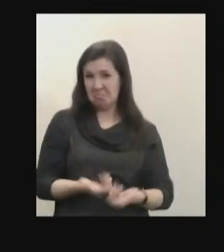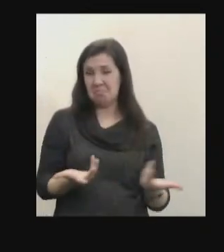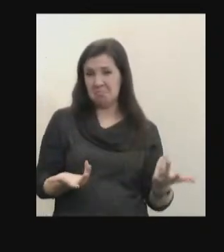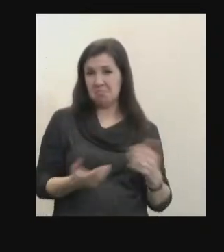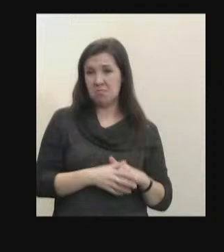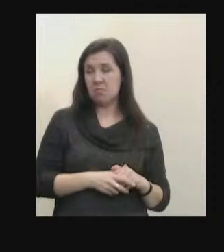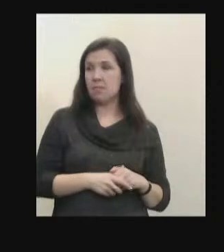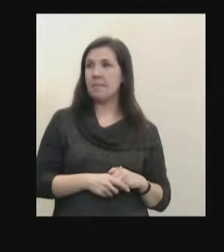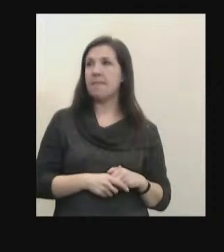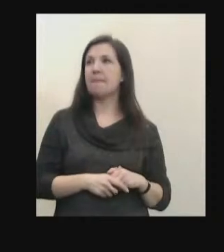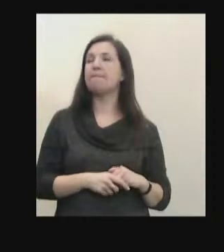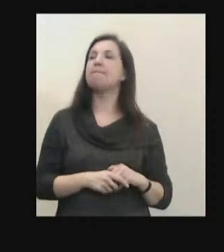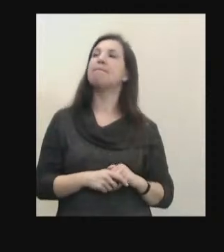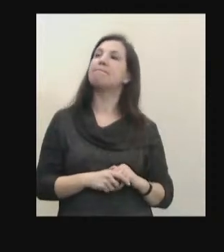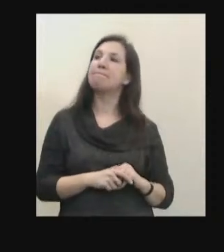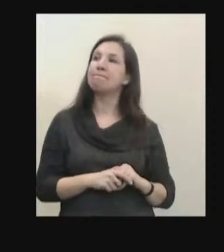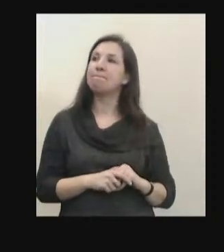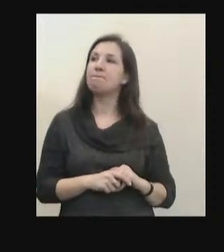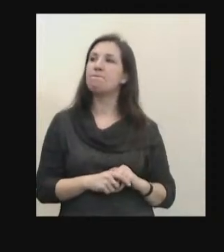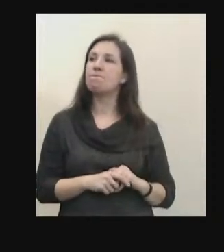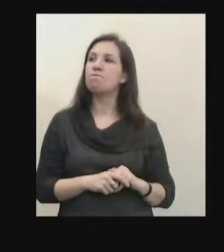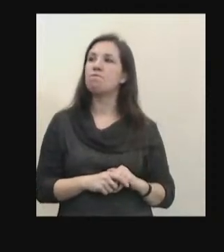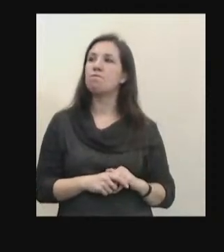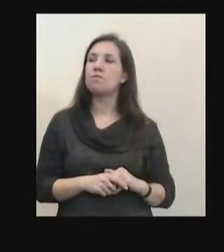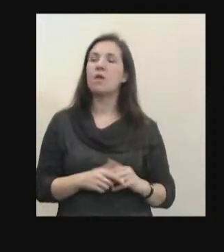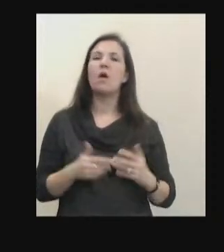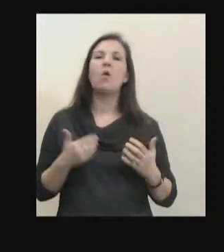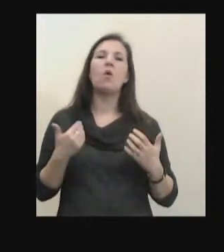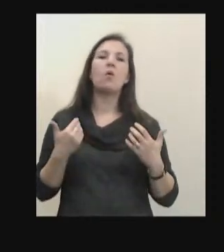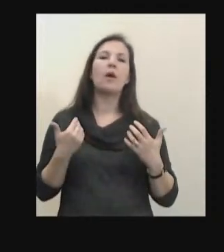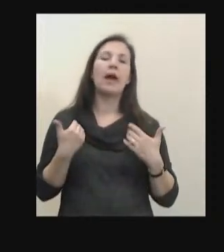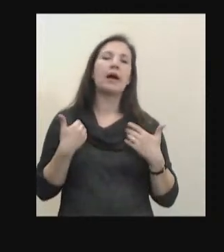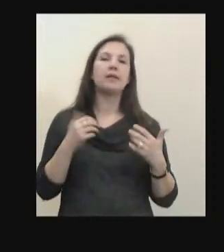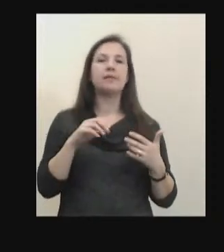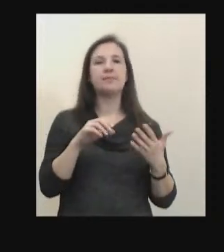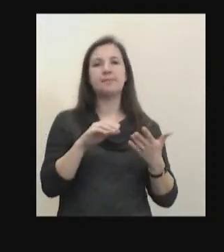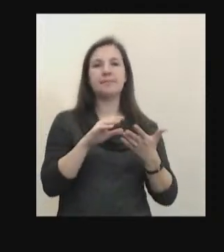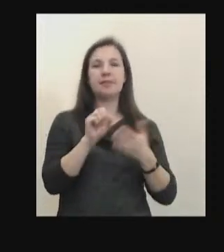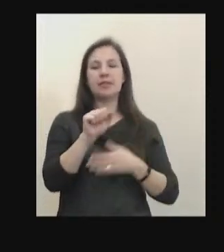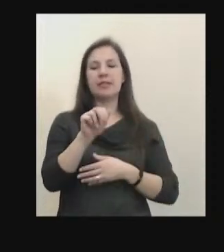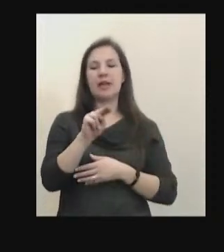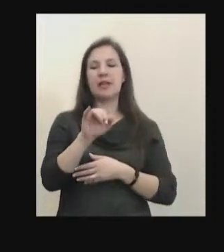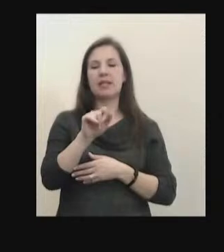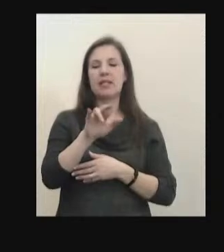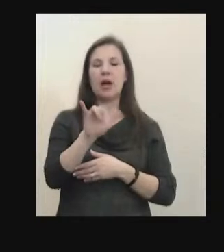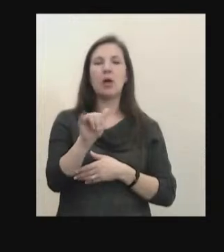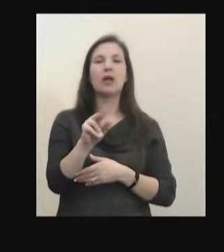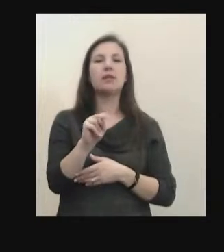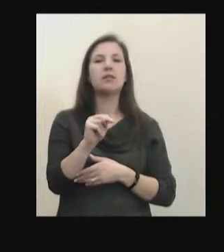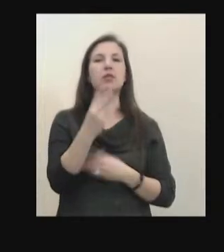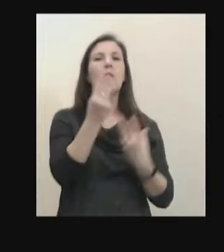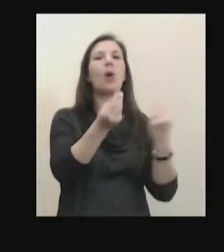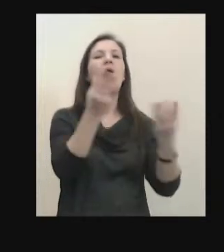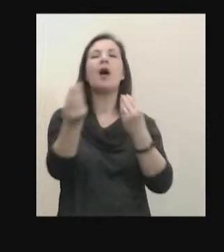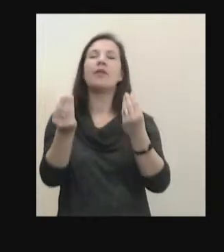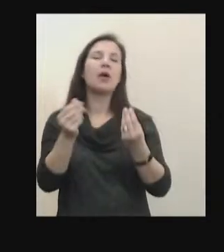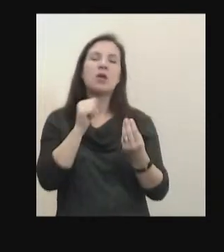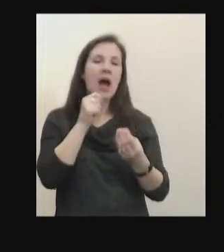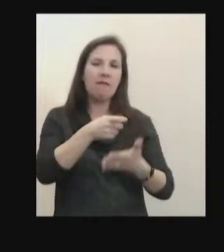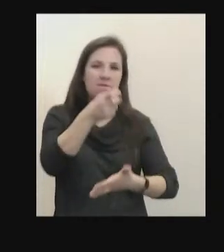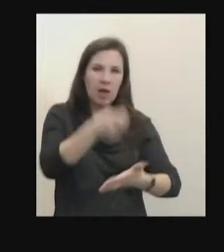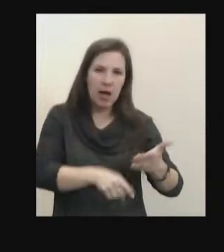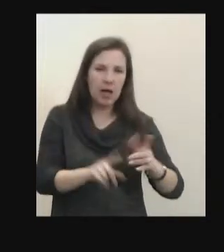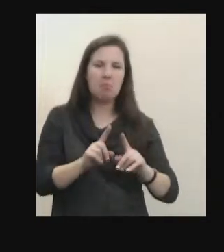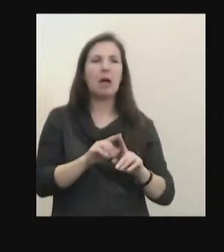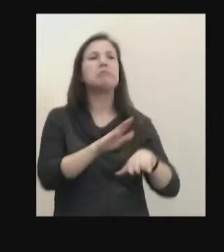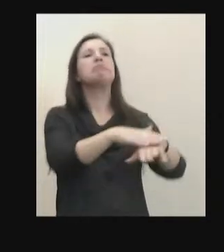Well, we had sanitarians go out yesterday. They were not issuing fines, they were issuing warnings. And what we heard